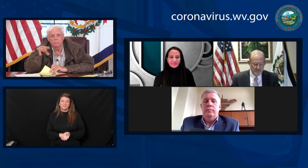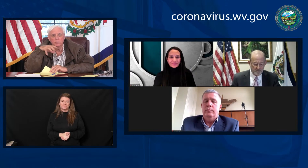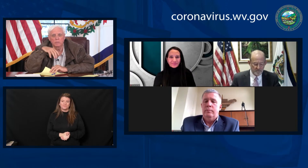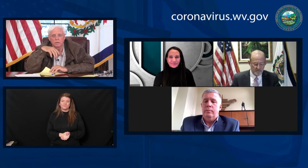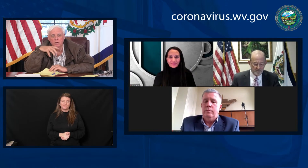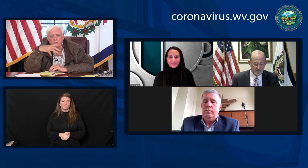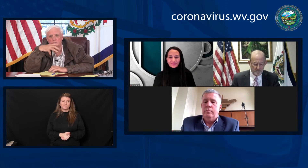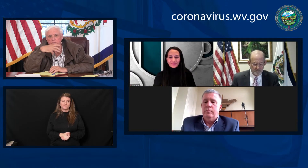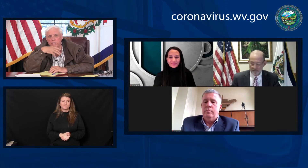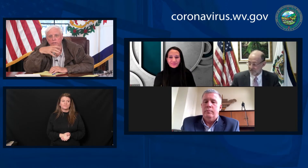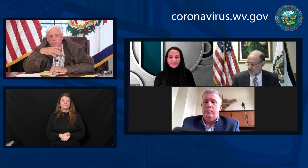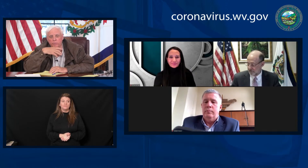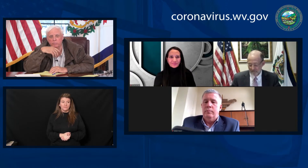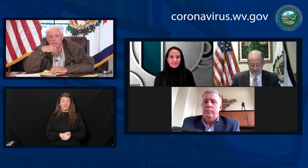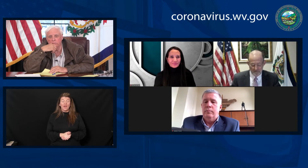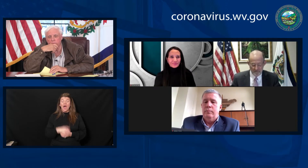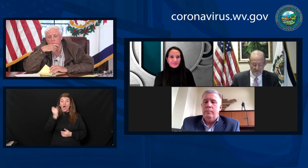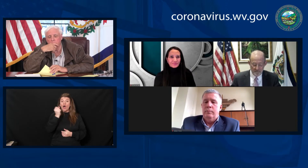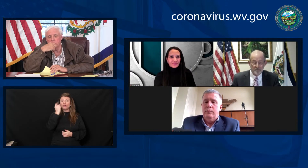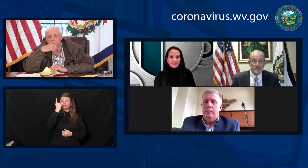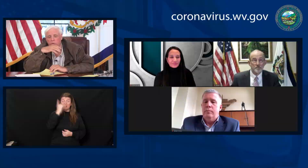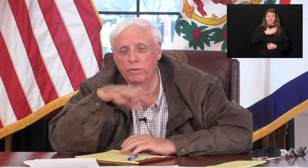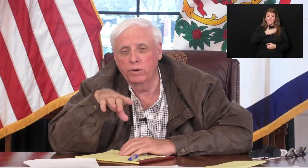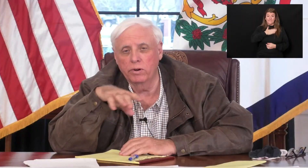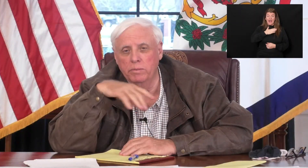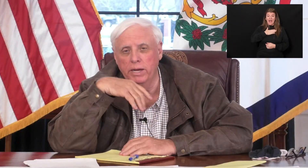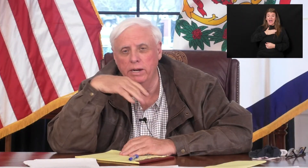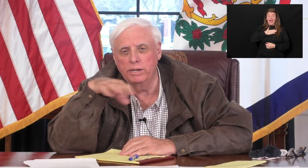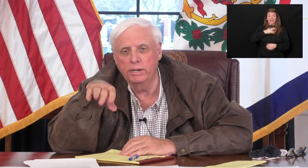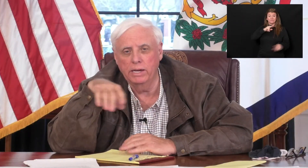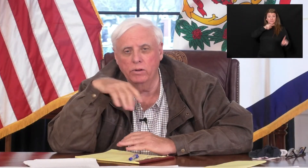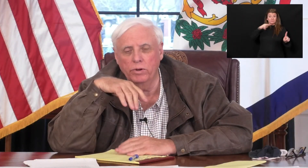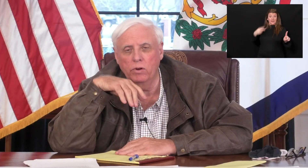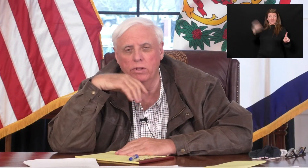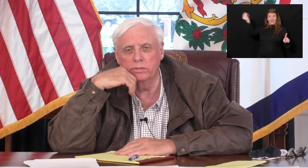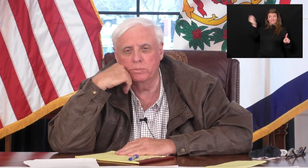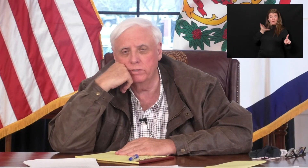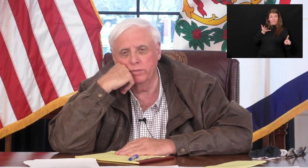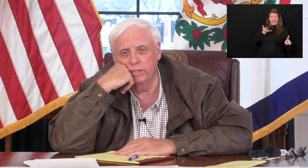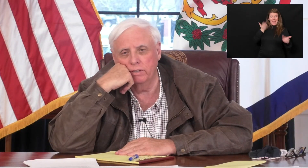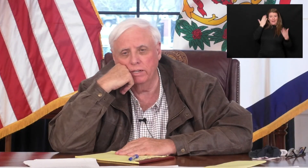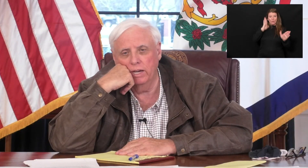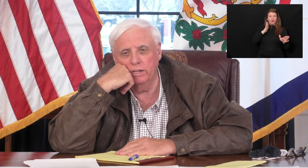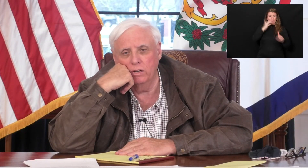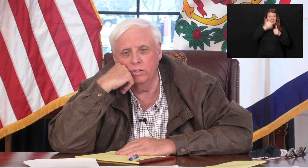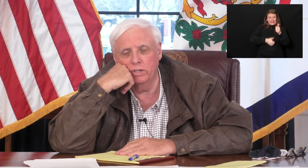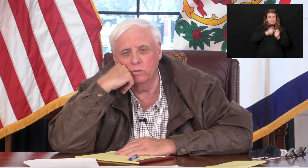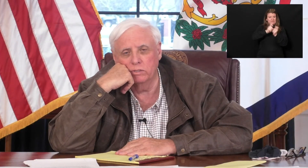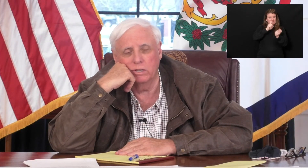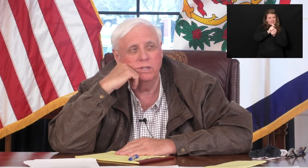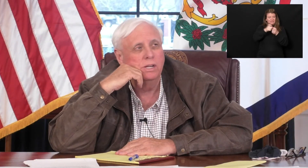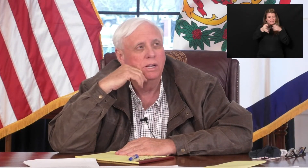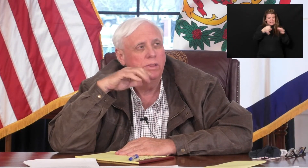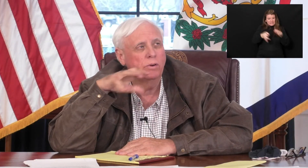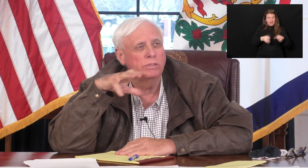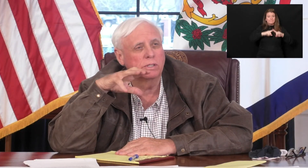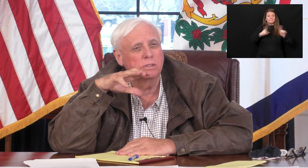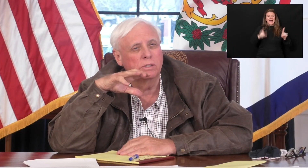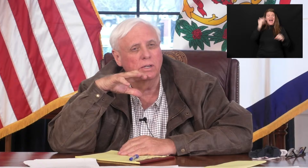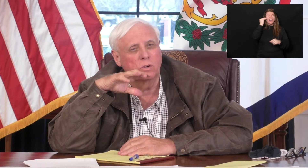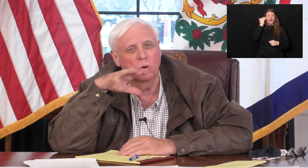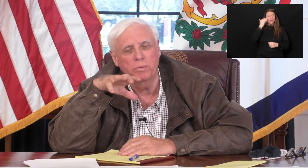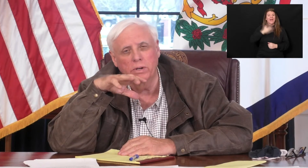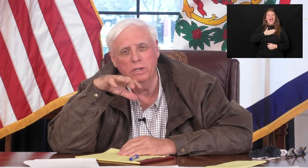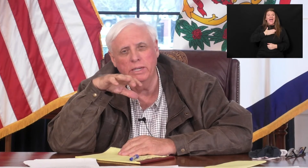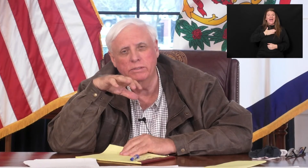Well, I understand, from my standpoint, I've heard about it. I don't know all the specifics. I know that there was